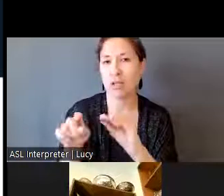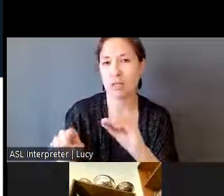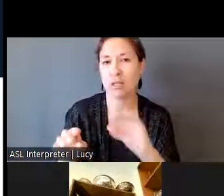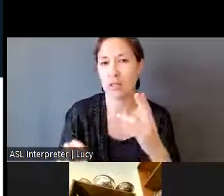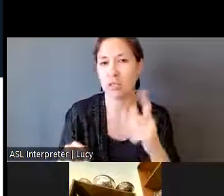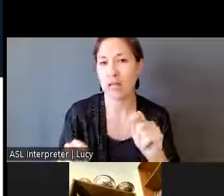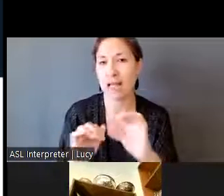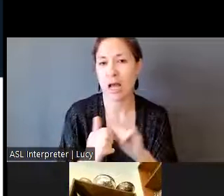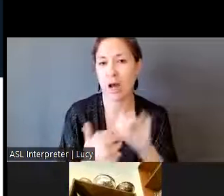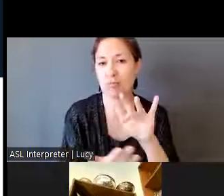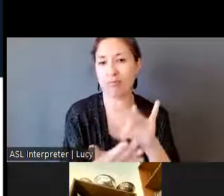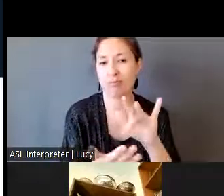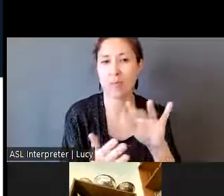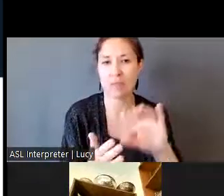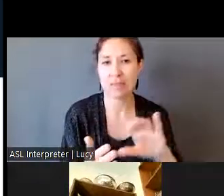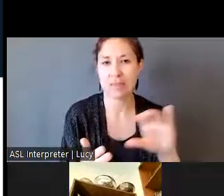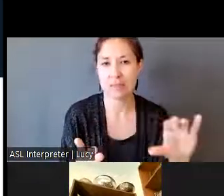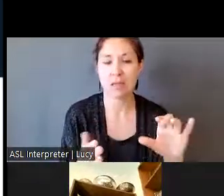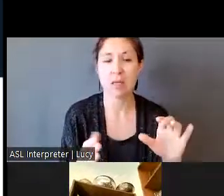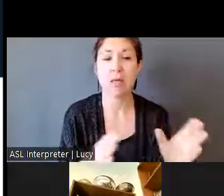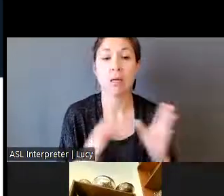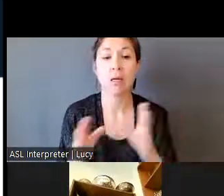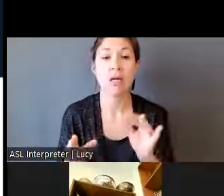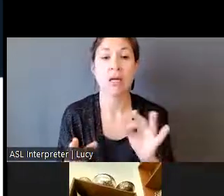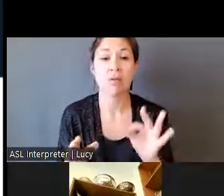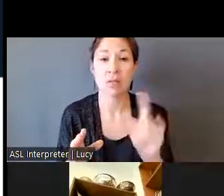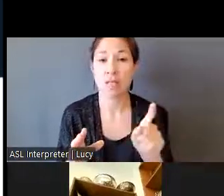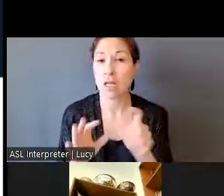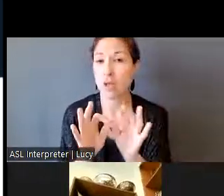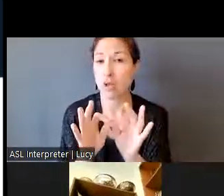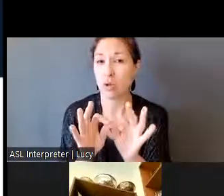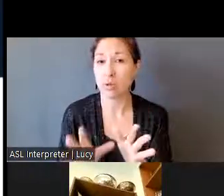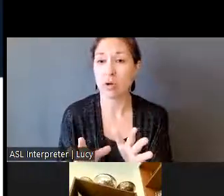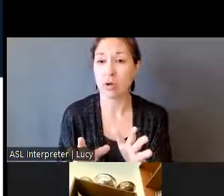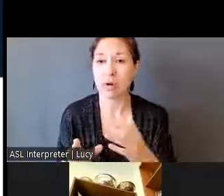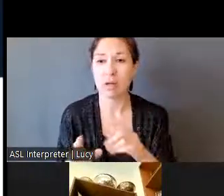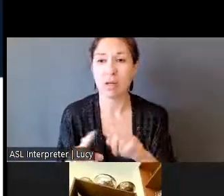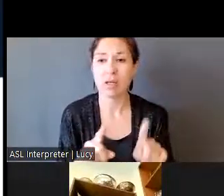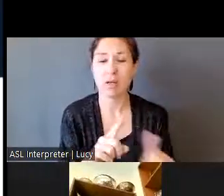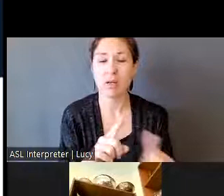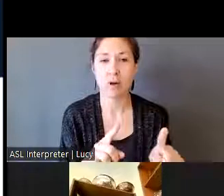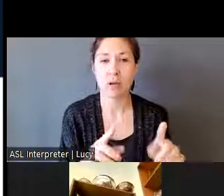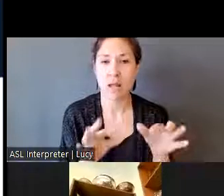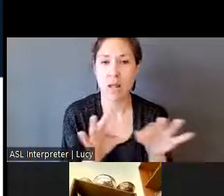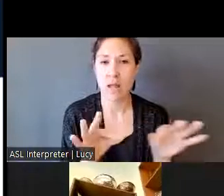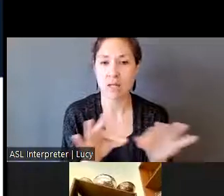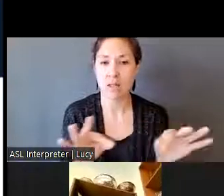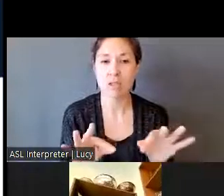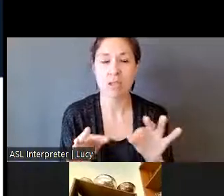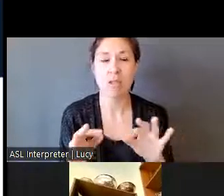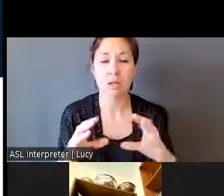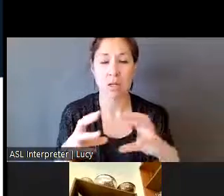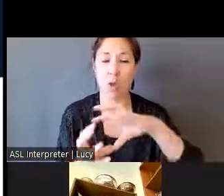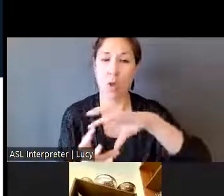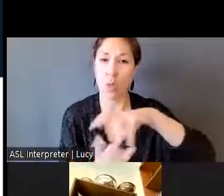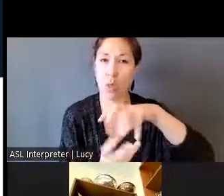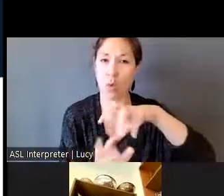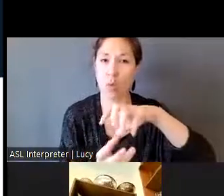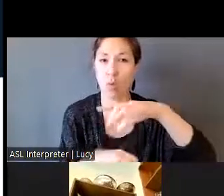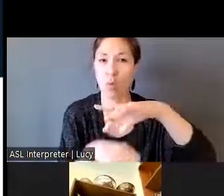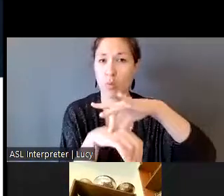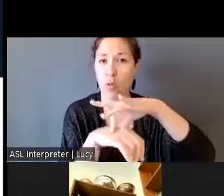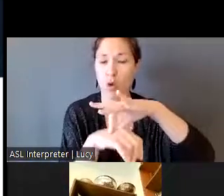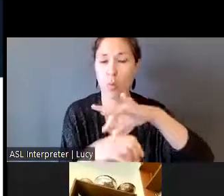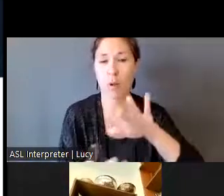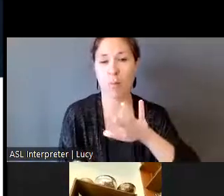if you need the interpretation services button, these languages, please make sure that you select the interpretation service button